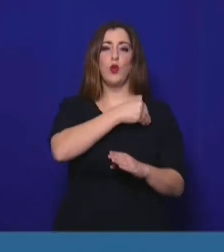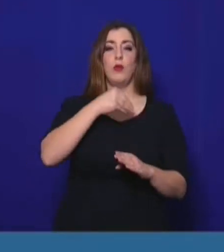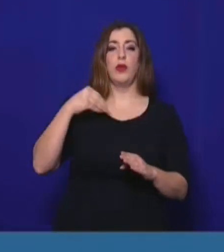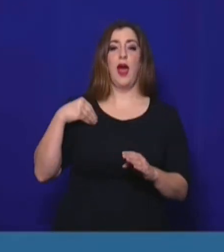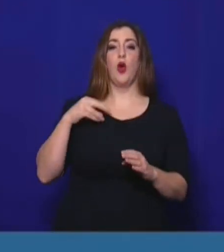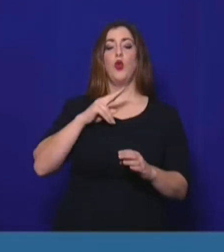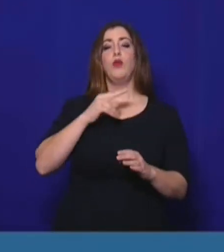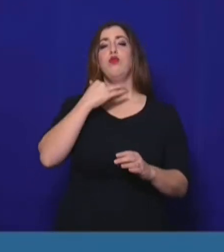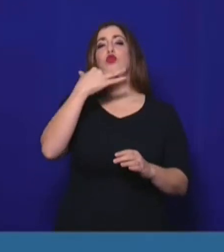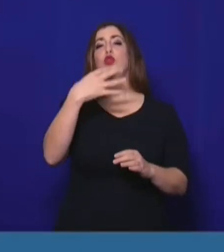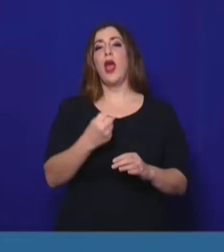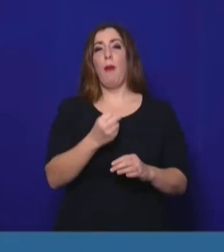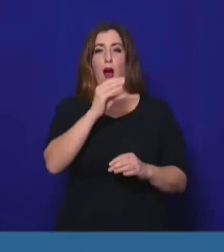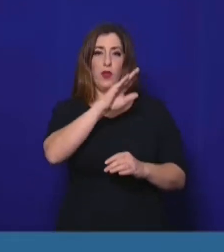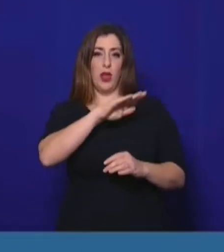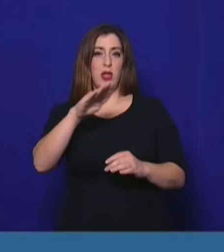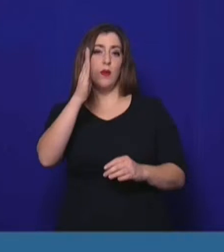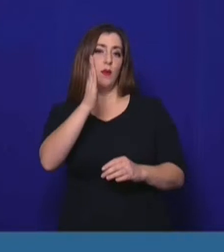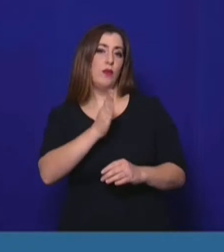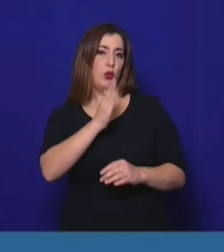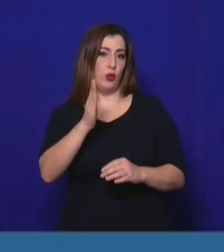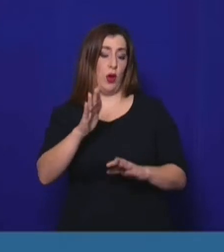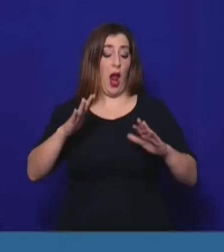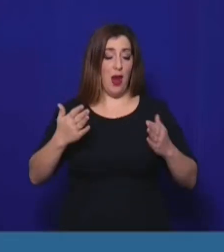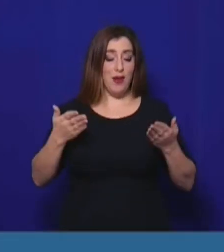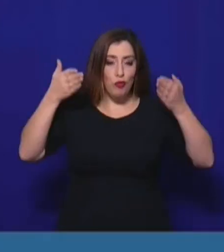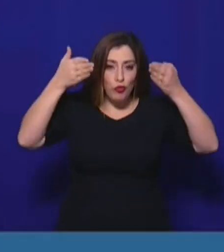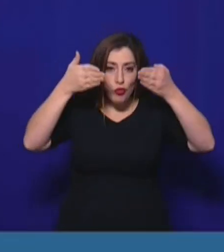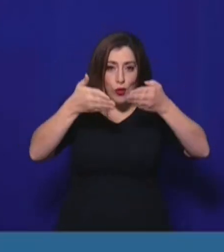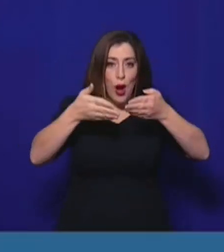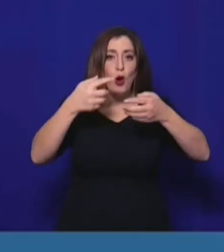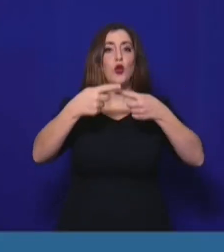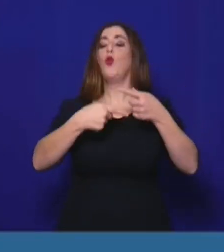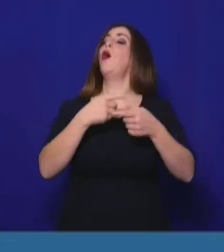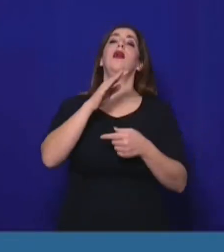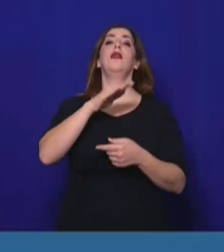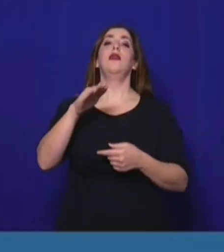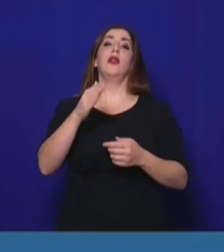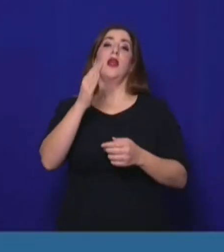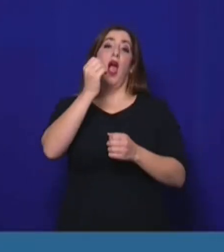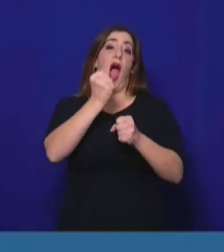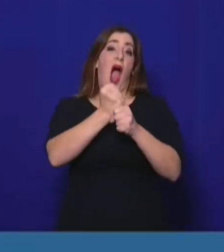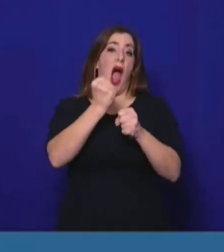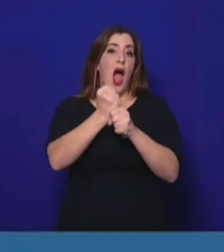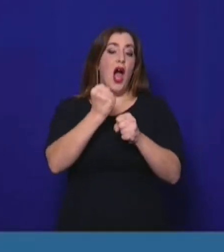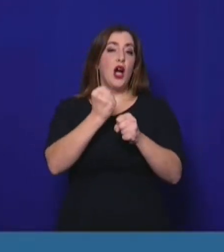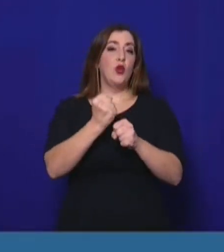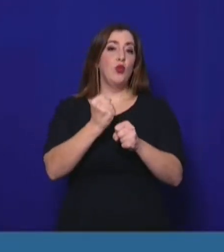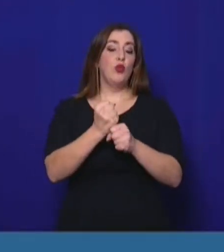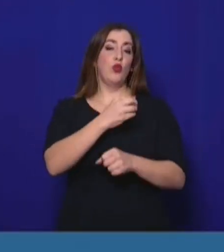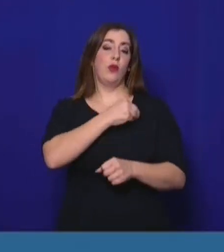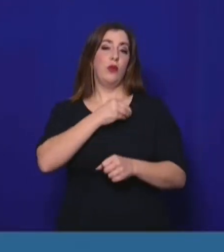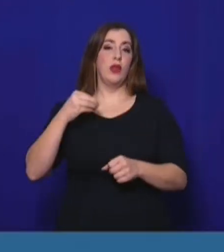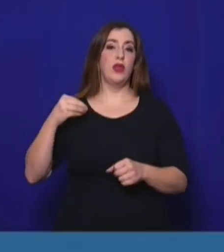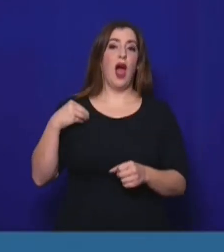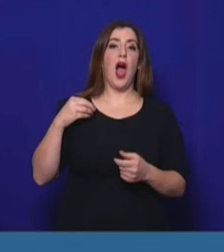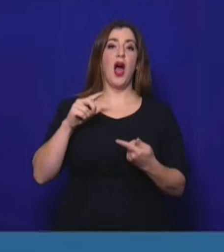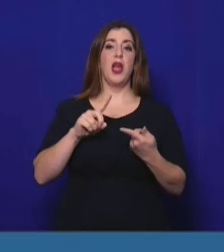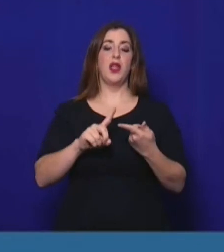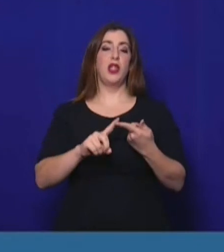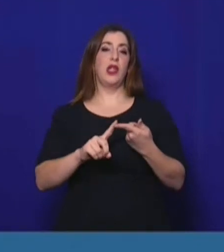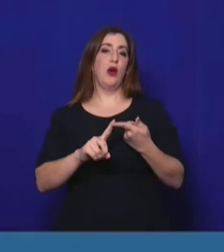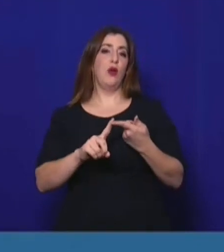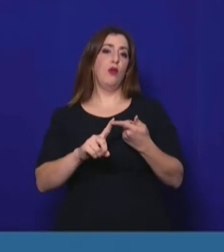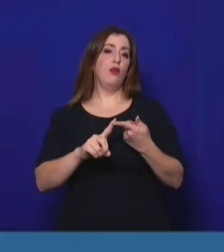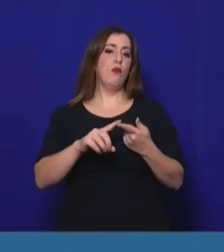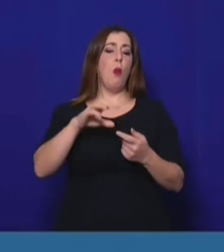propju fuq dawk il-persuni li jaħdmu propju minn isptarijiet u postijiet kliniċi, kemm dawk tal-gvern